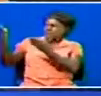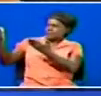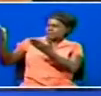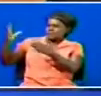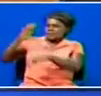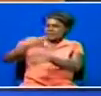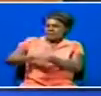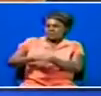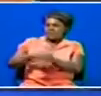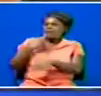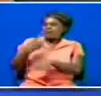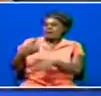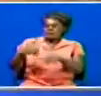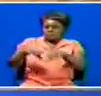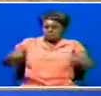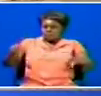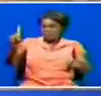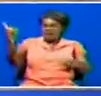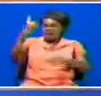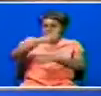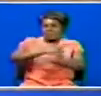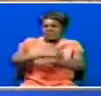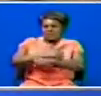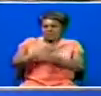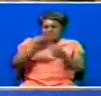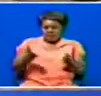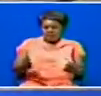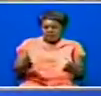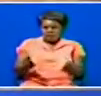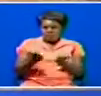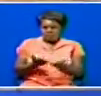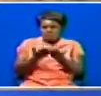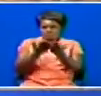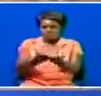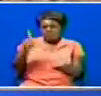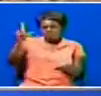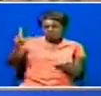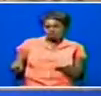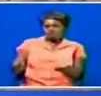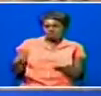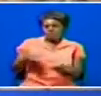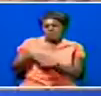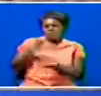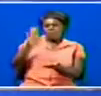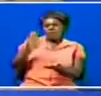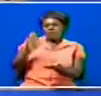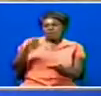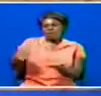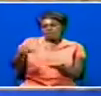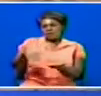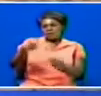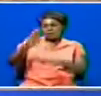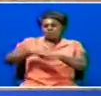about 100 poles a day. And now the method is not only providing cheaper, more reliable, and